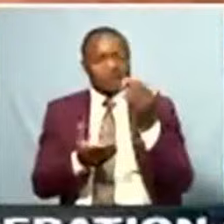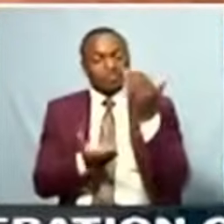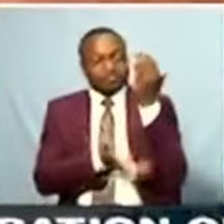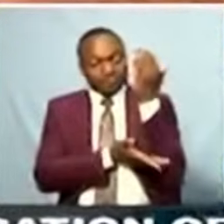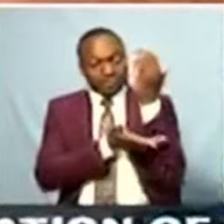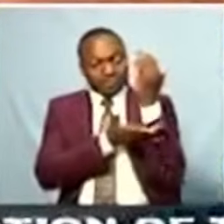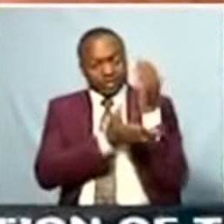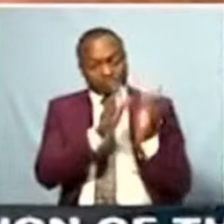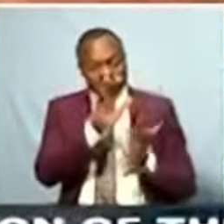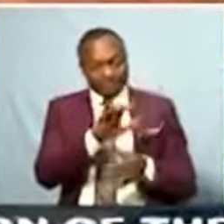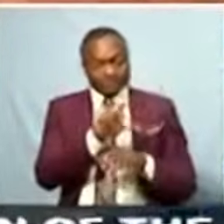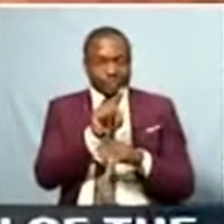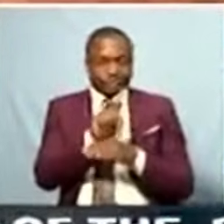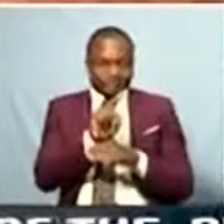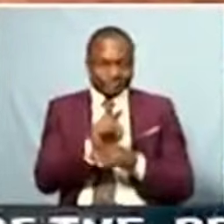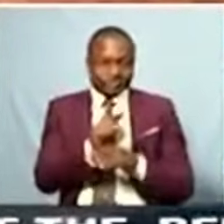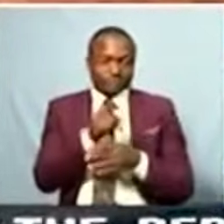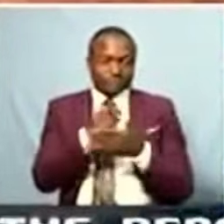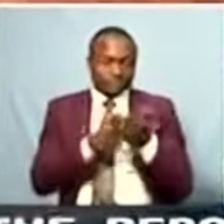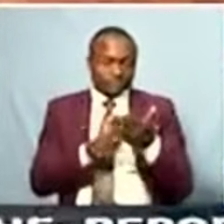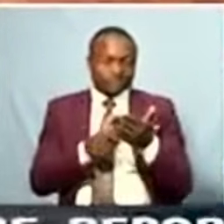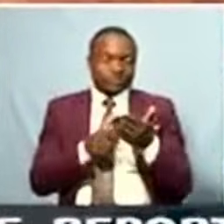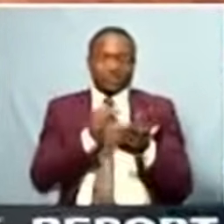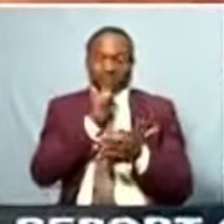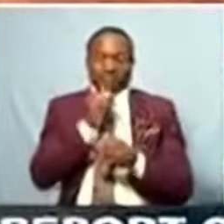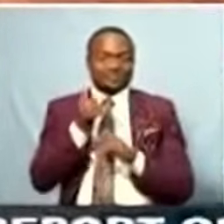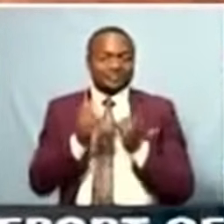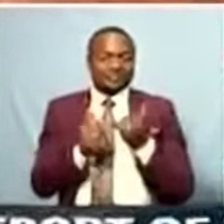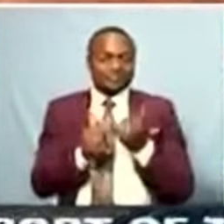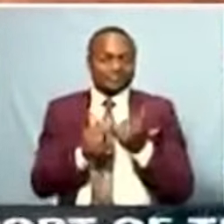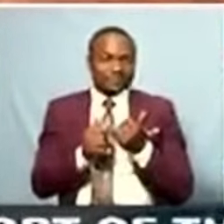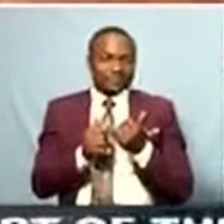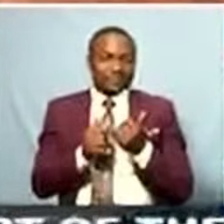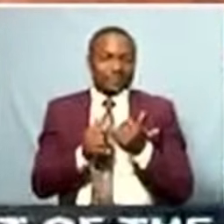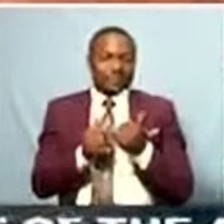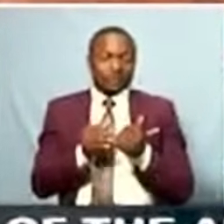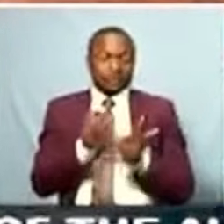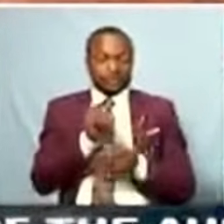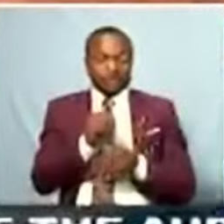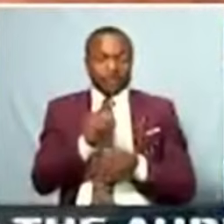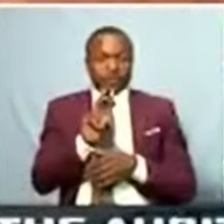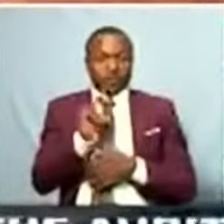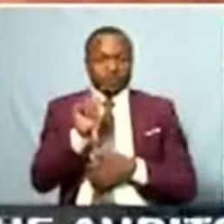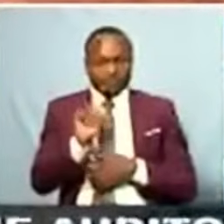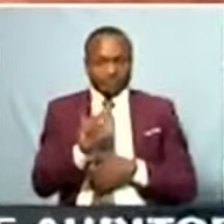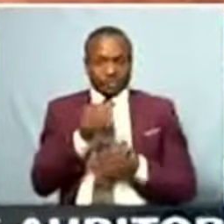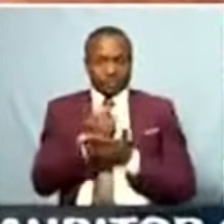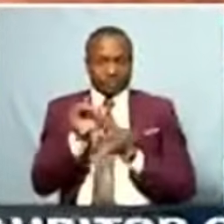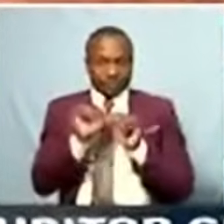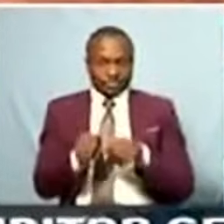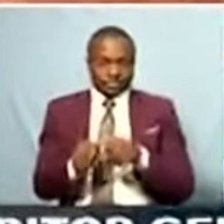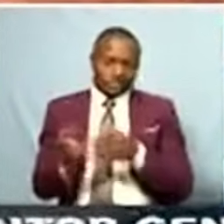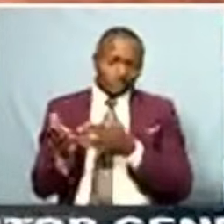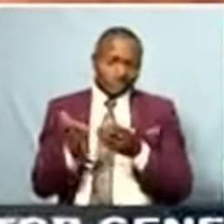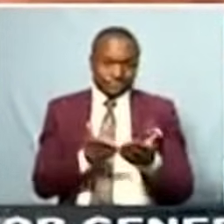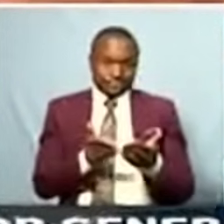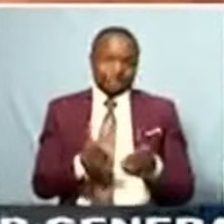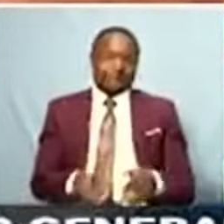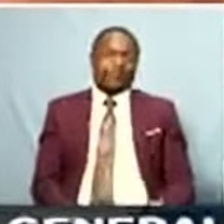this aforesaid project? What is outstanding? Then now that those VAT issues can come in, so that we just have a